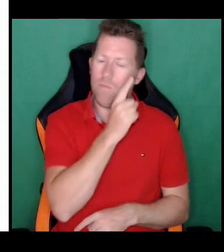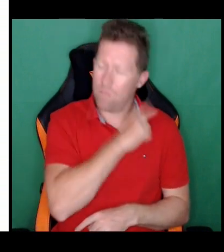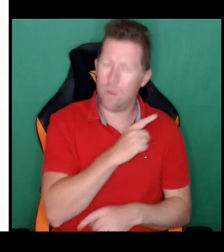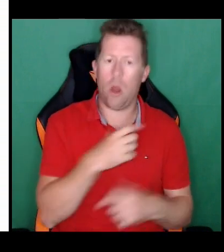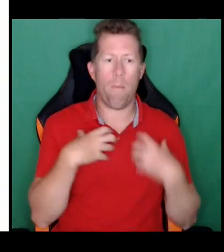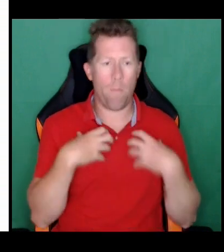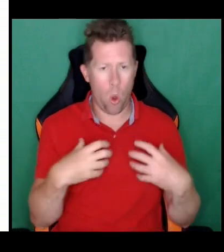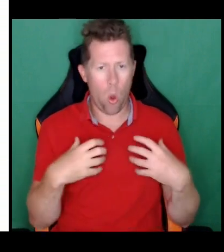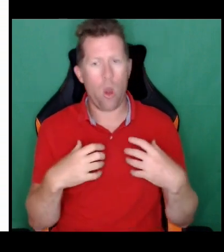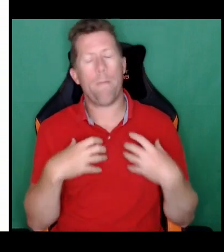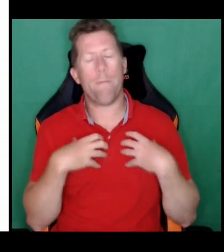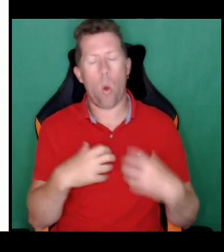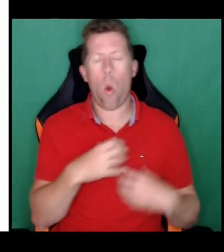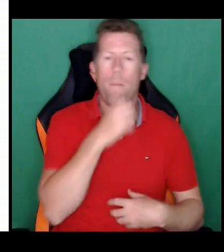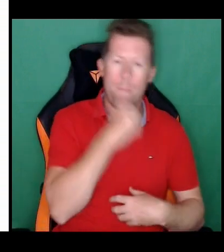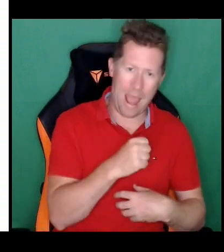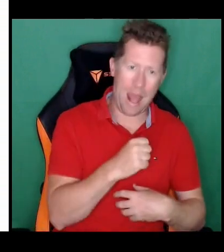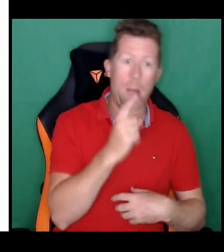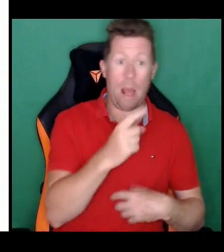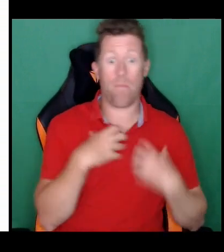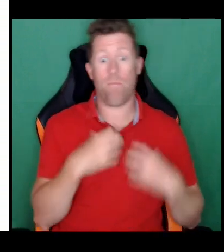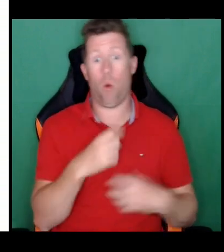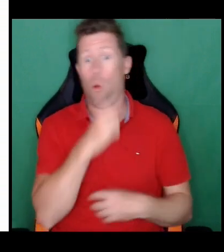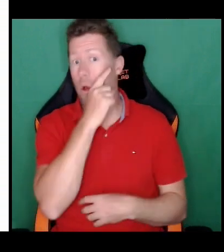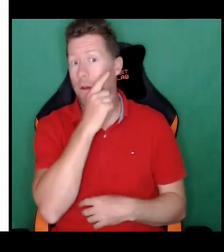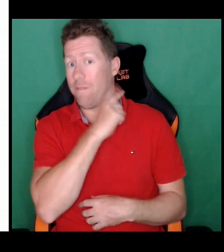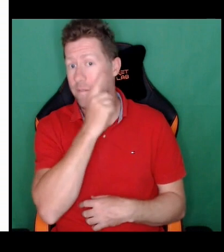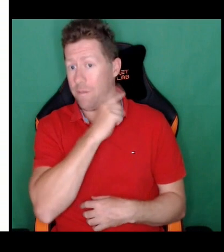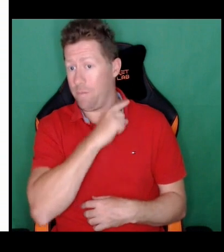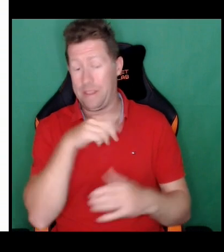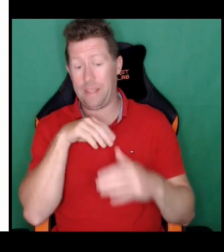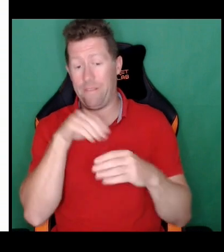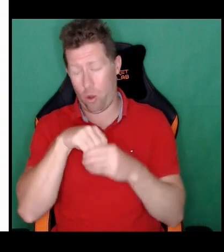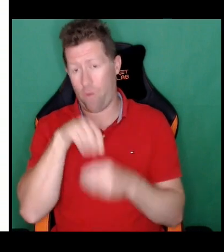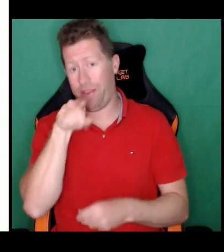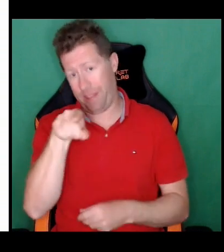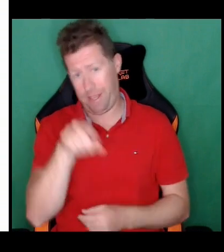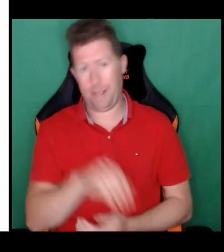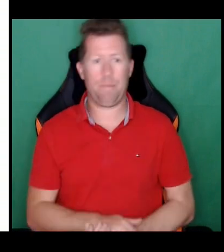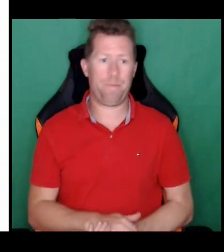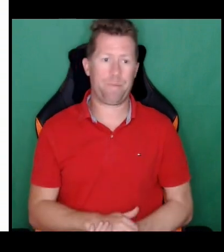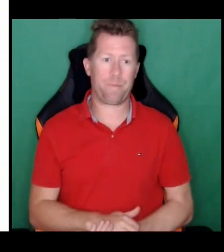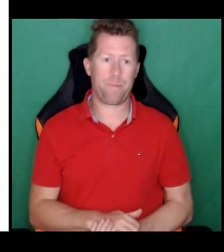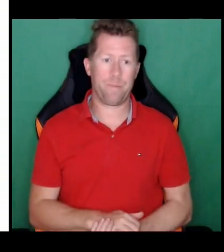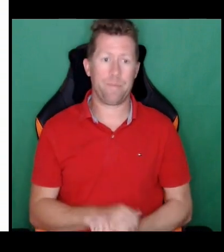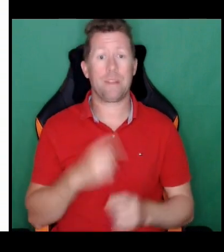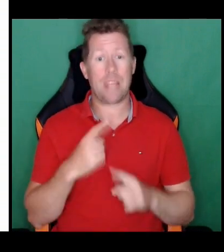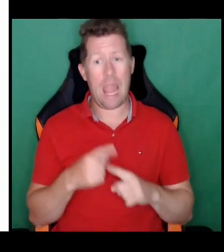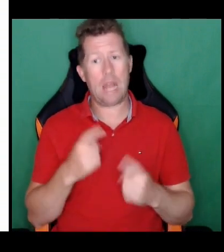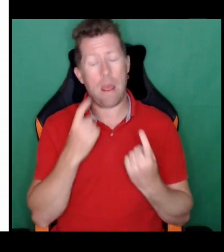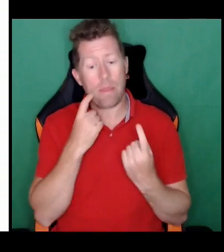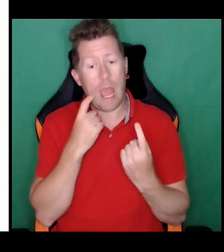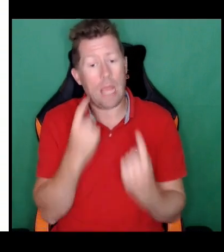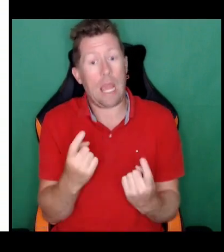skews slightly male, we see more females popping into this segment. As I said before, they care much more